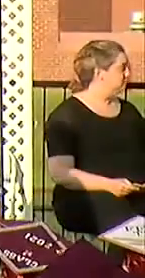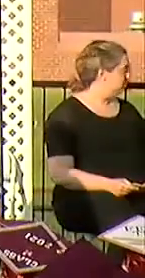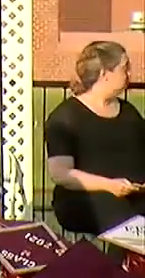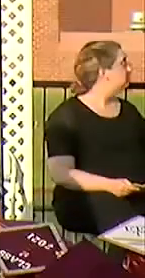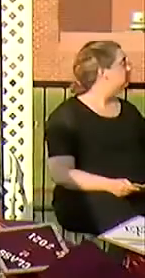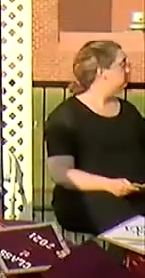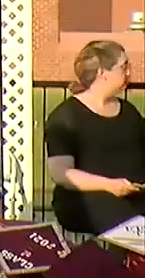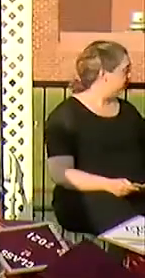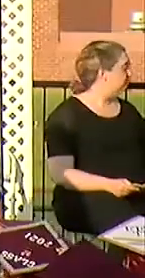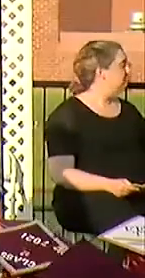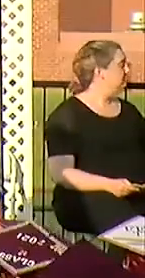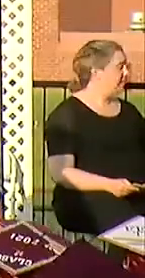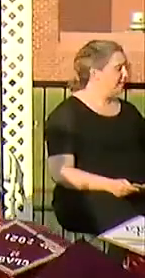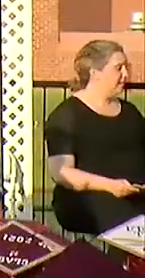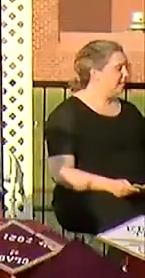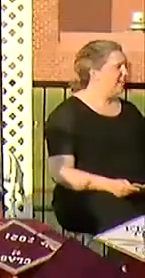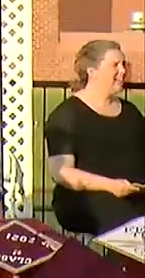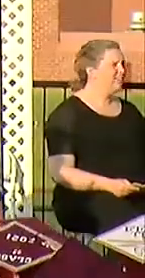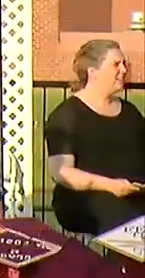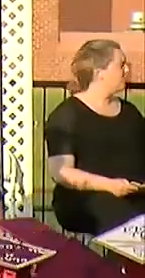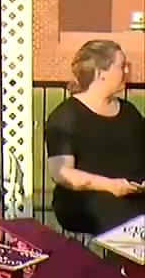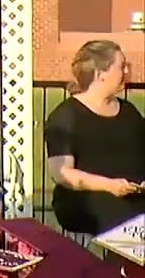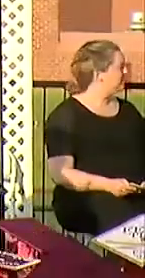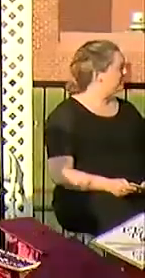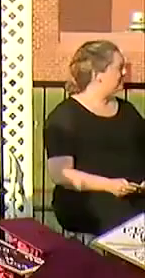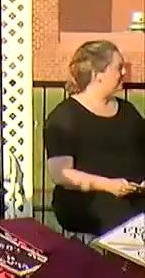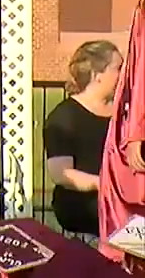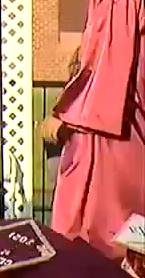Max Edward Hollister.